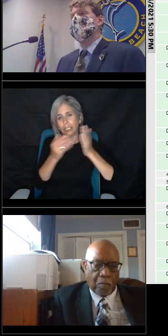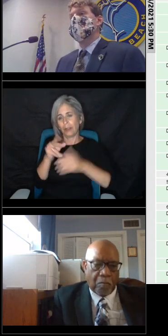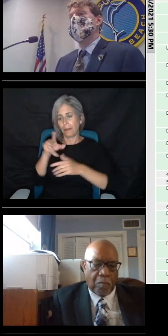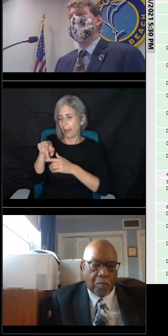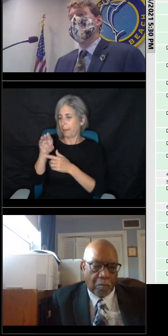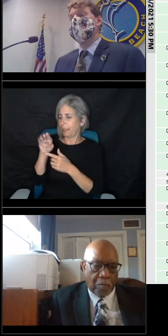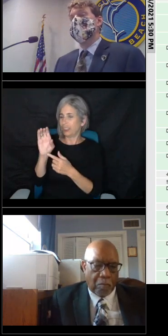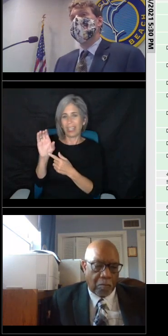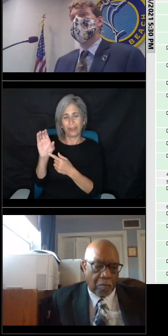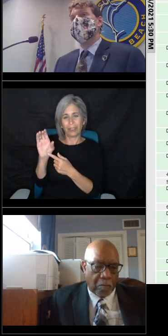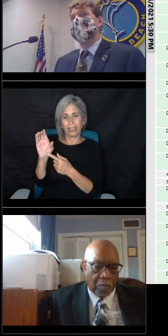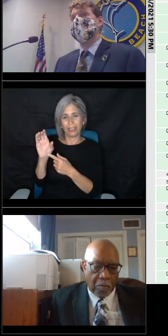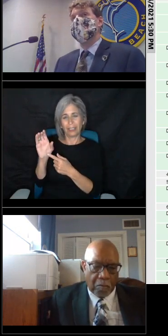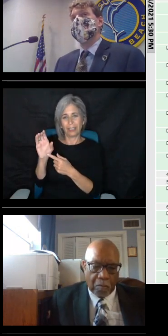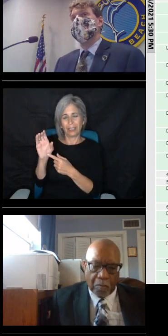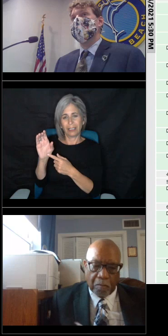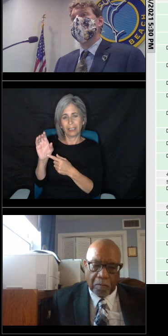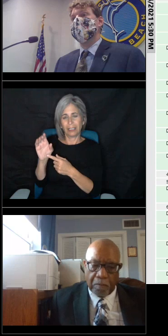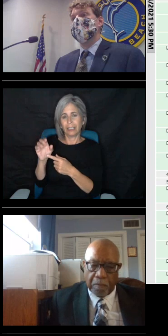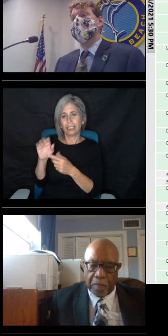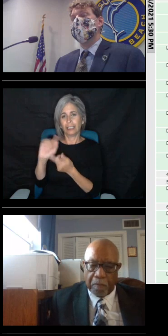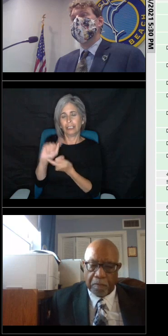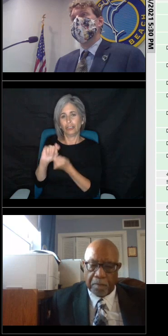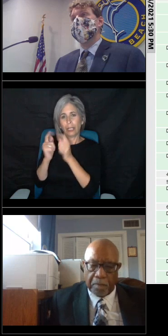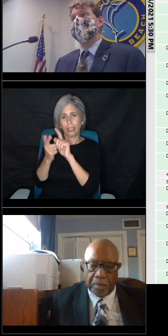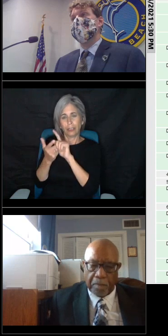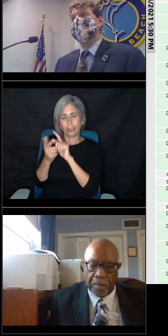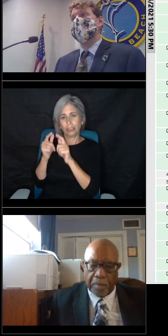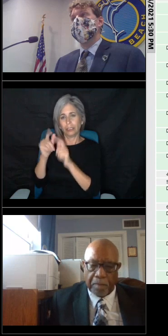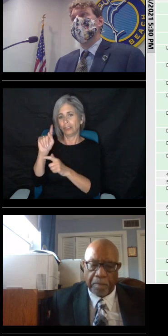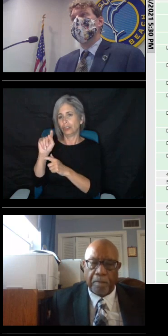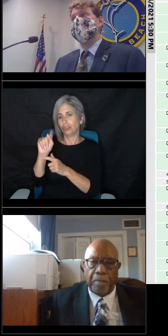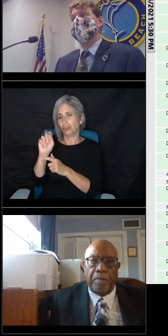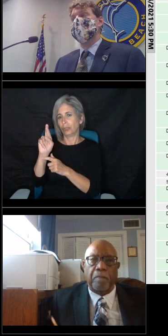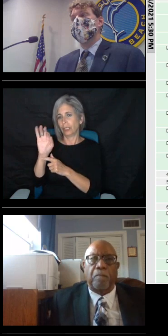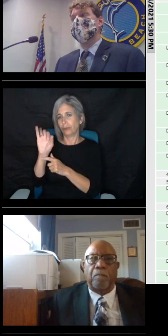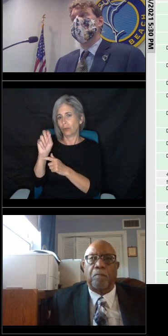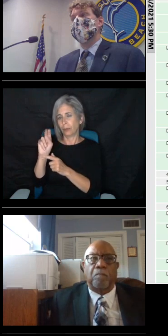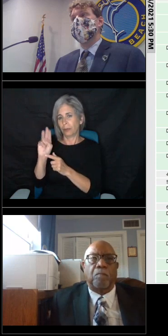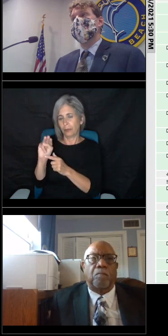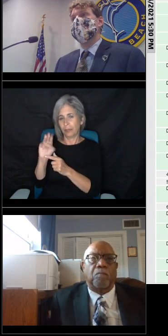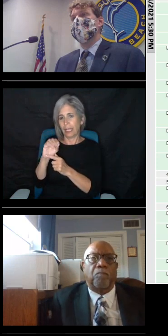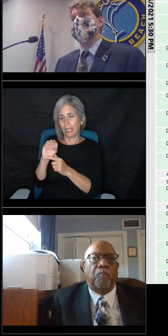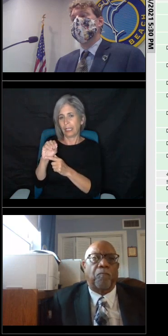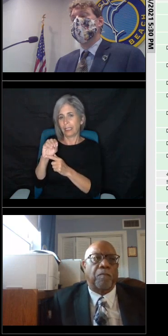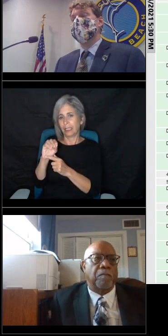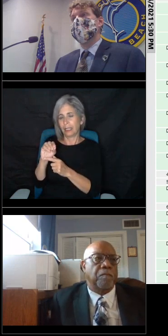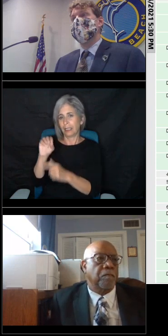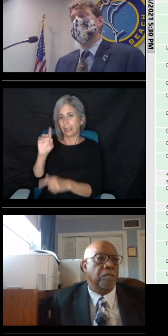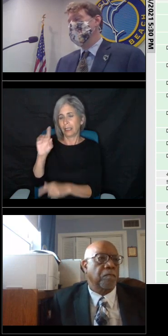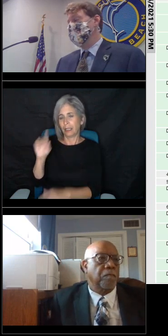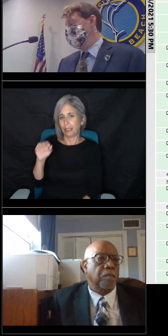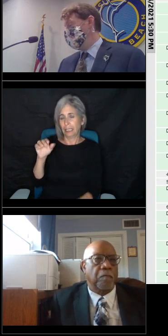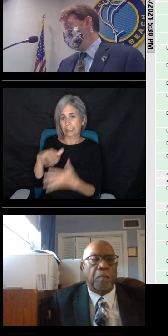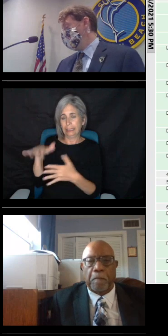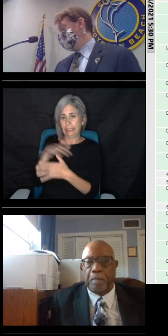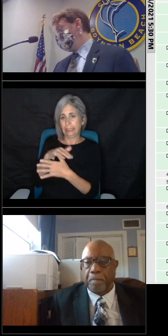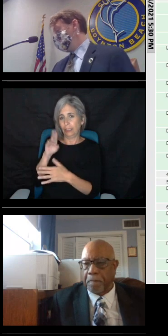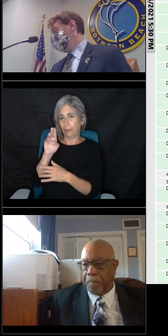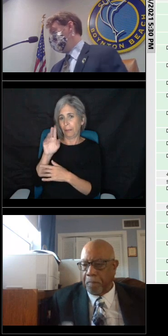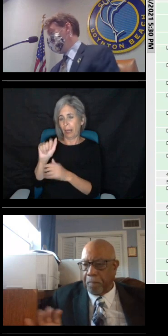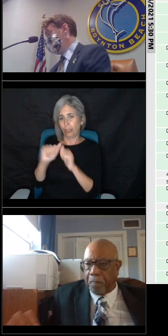County. And on behalf of Transformative Justice Coalition and the F. Malcolm Cunningham Senior Bar Association, which